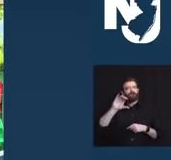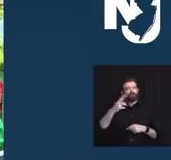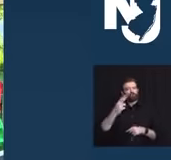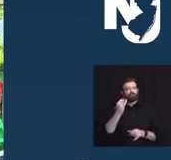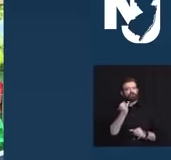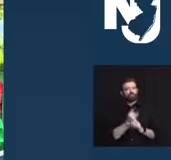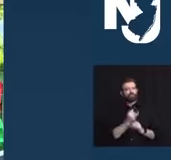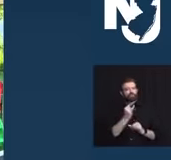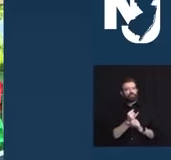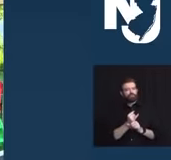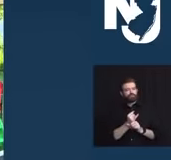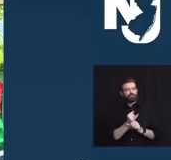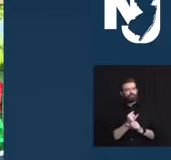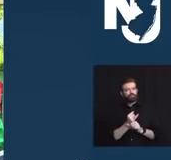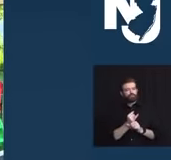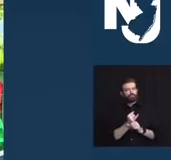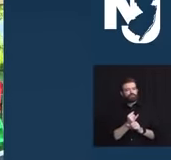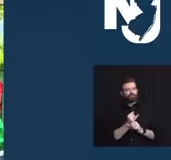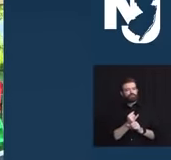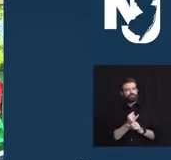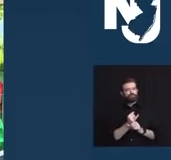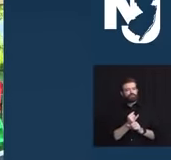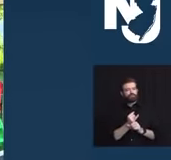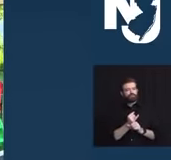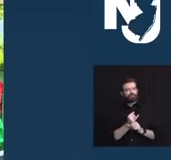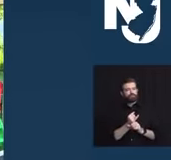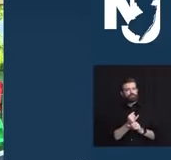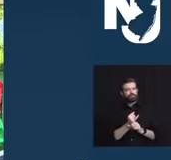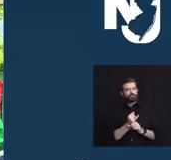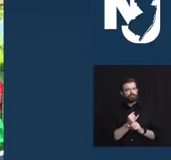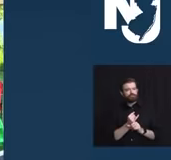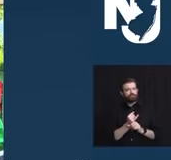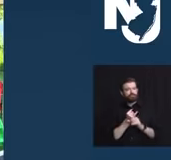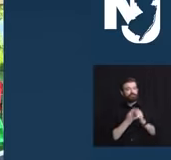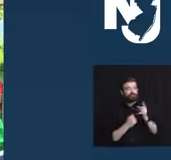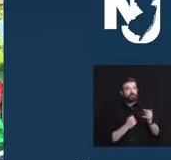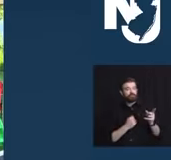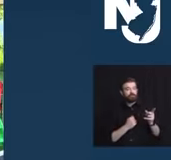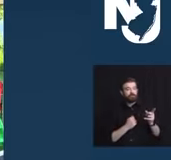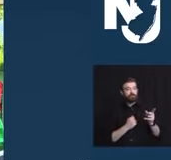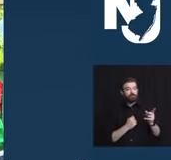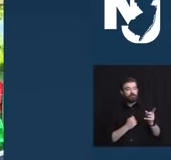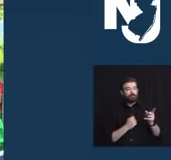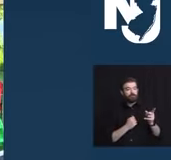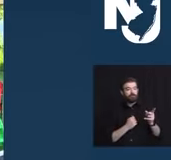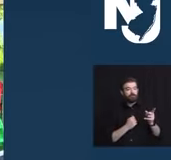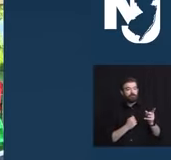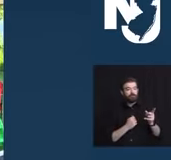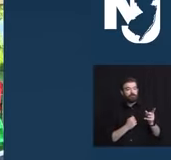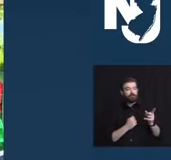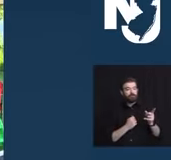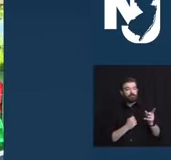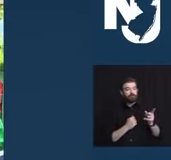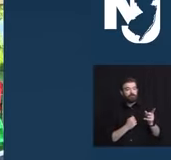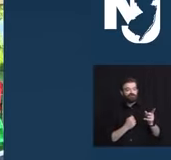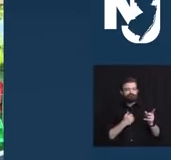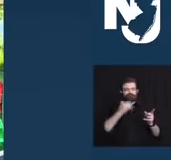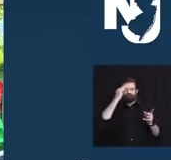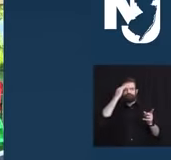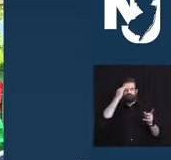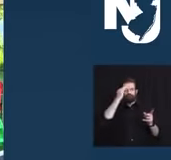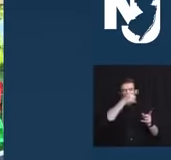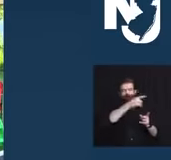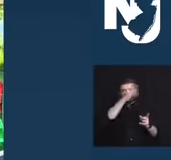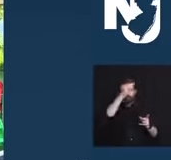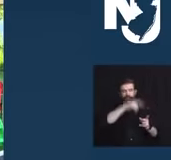as his son introduced the governor. And I know he is still proud of the tremendous young citizens his children have become. We